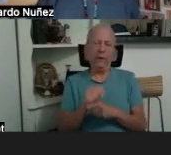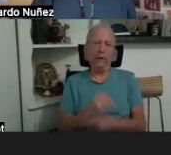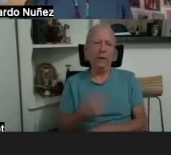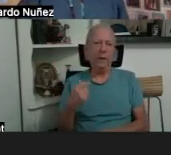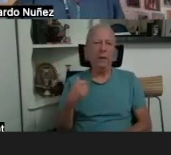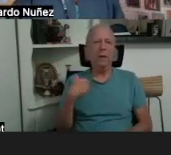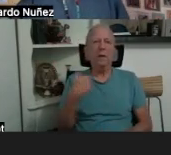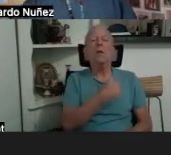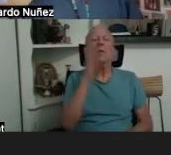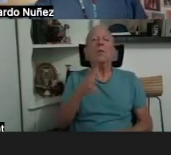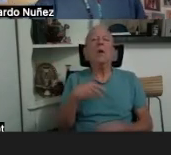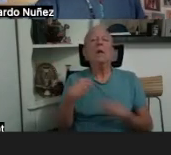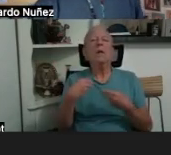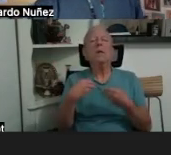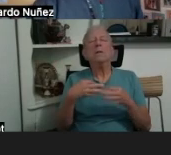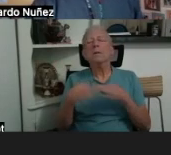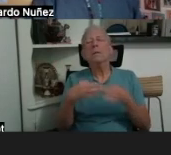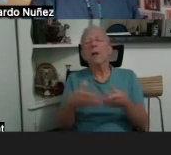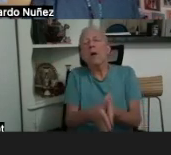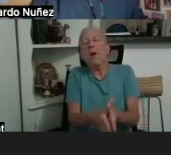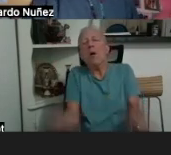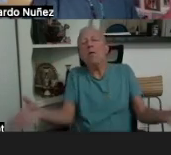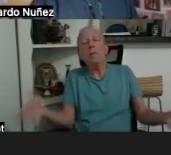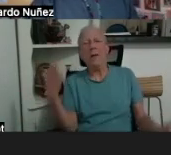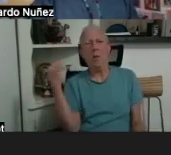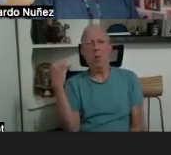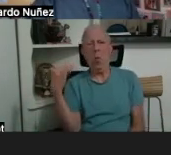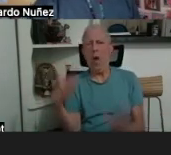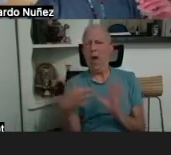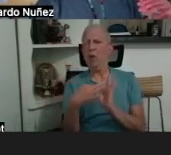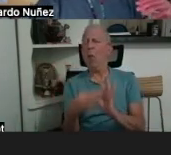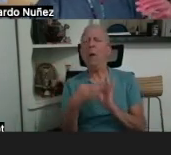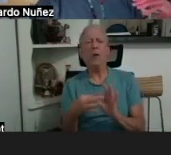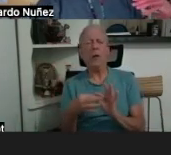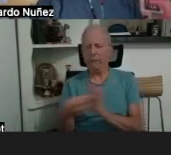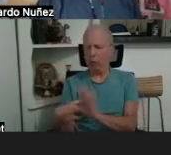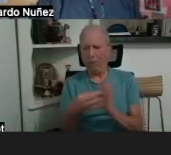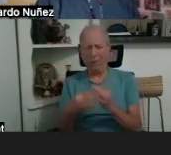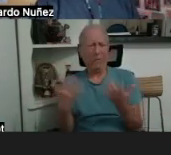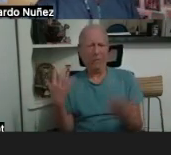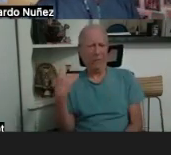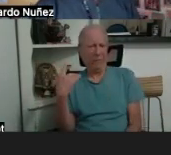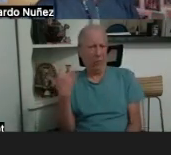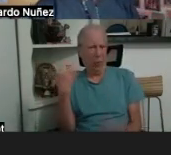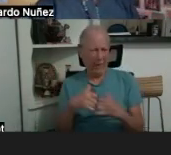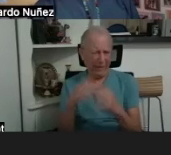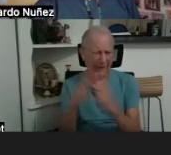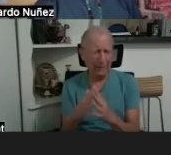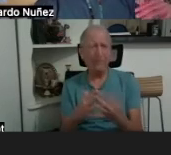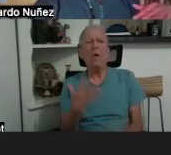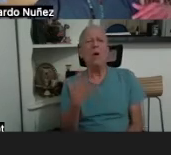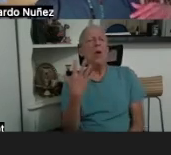be providing an overview of why cooperatives exist and why they don't exist in greater